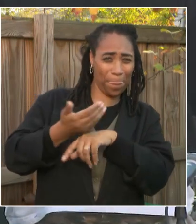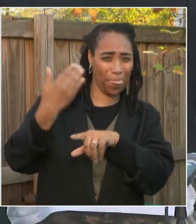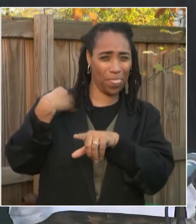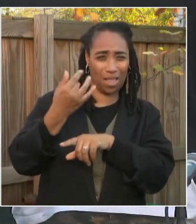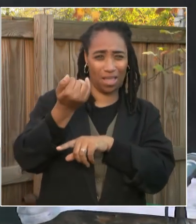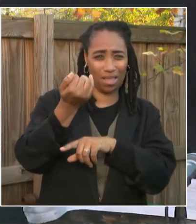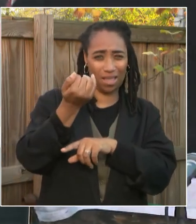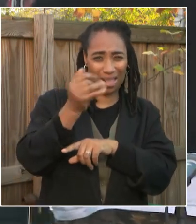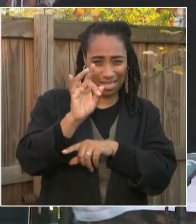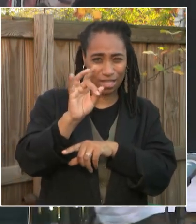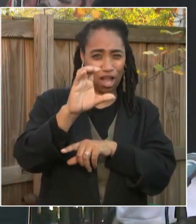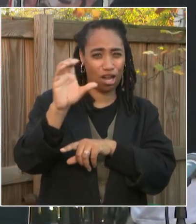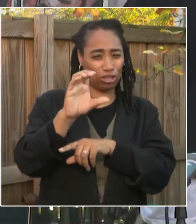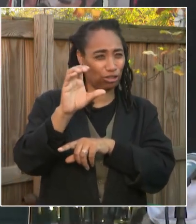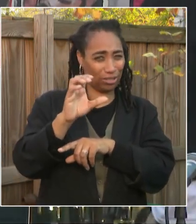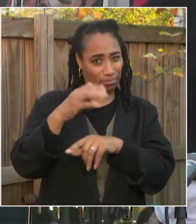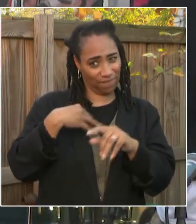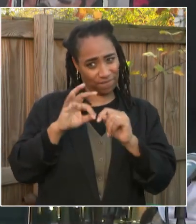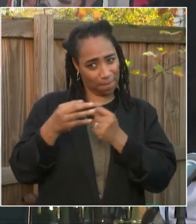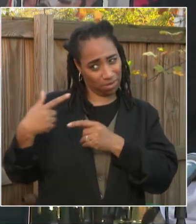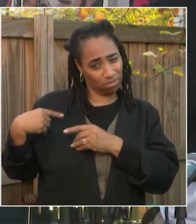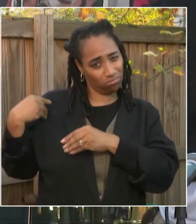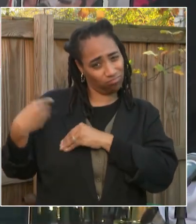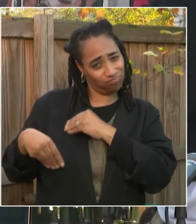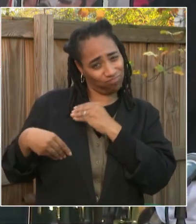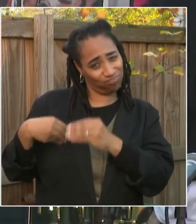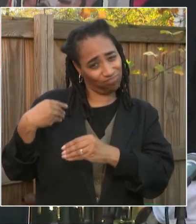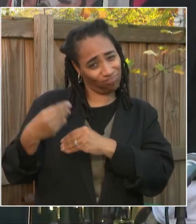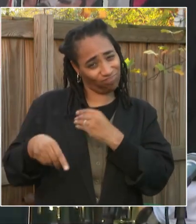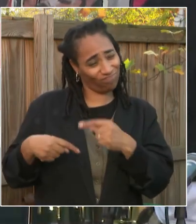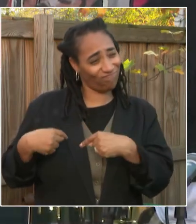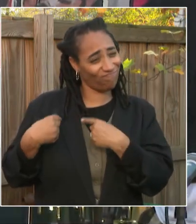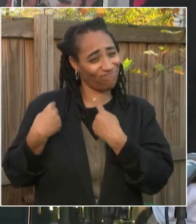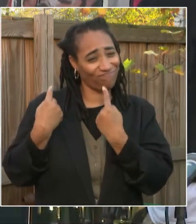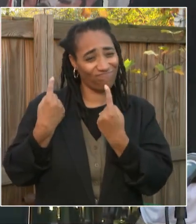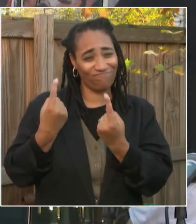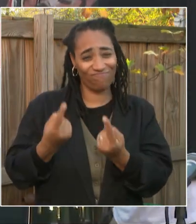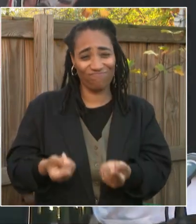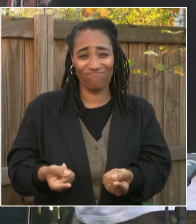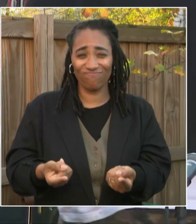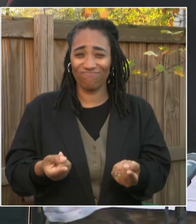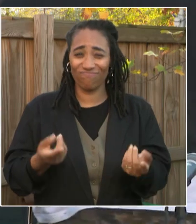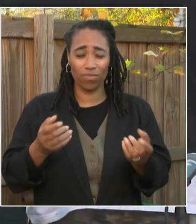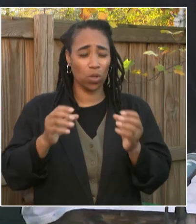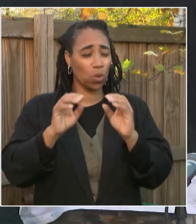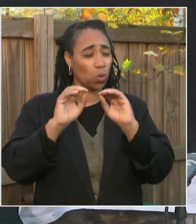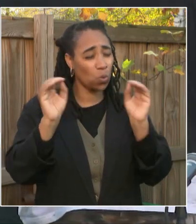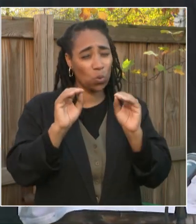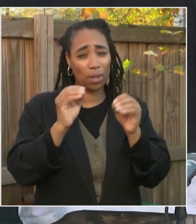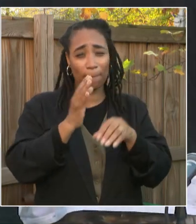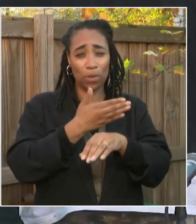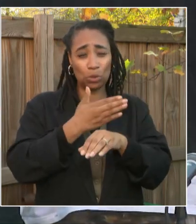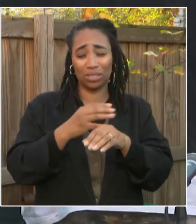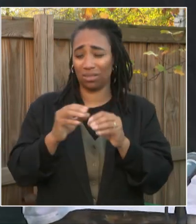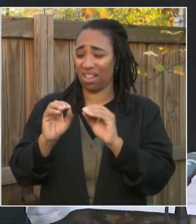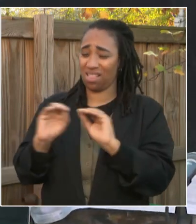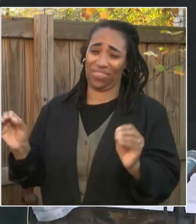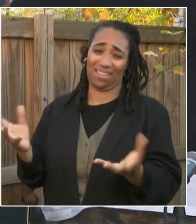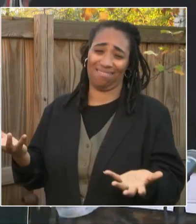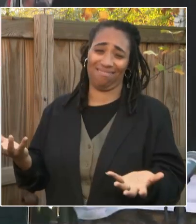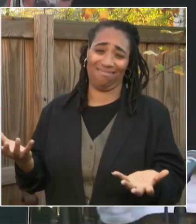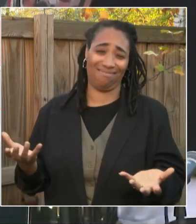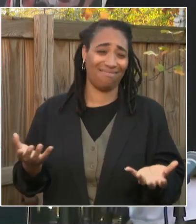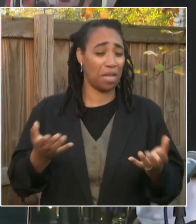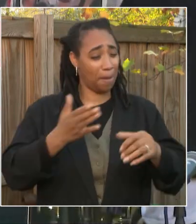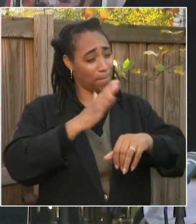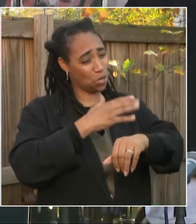it ain't nothing if without music, the food or whatever, but it's the music and the people here and the people that made this city. We